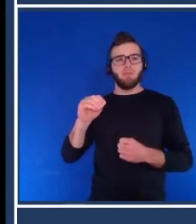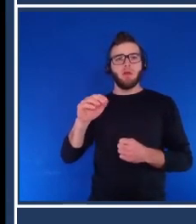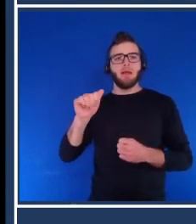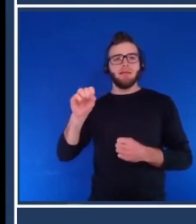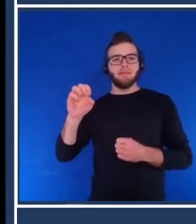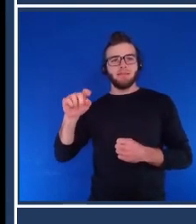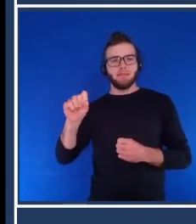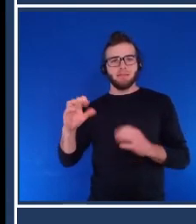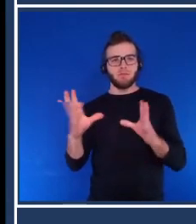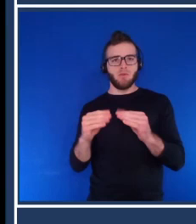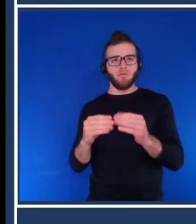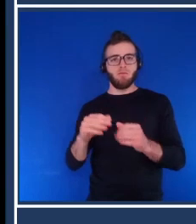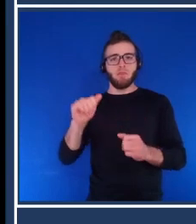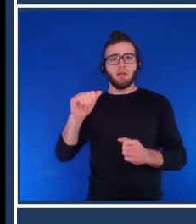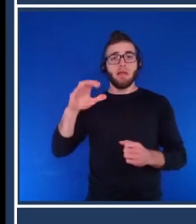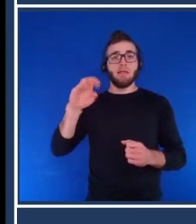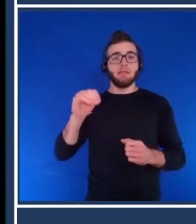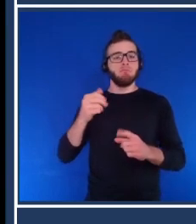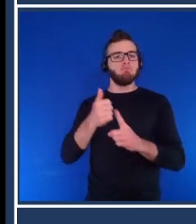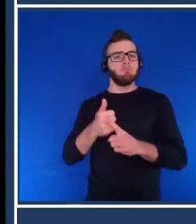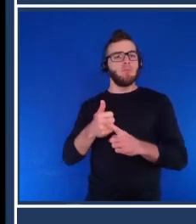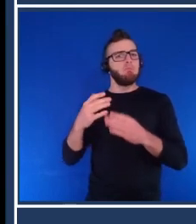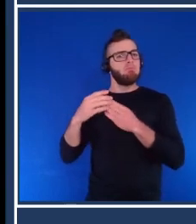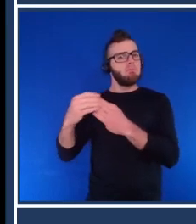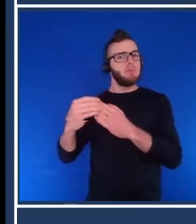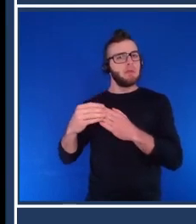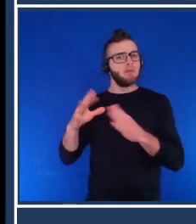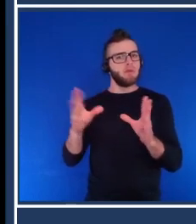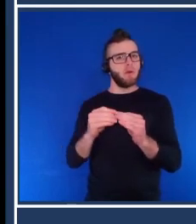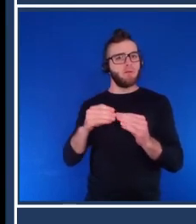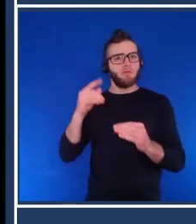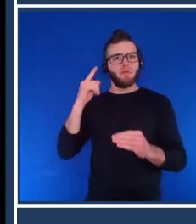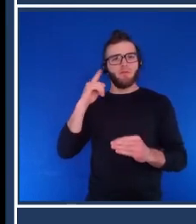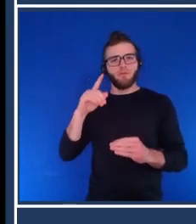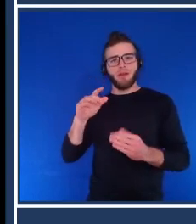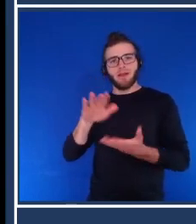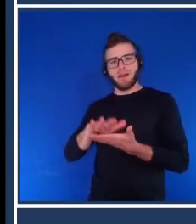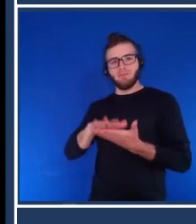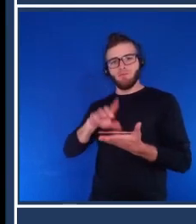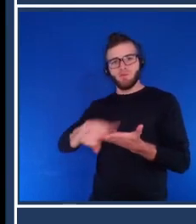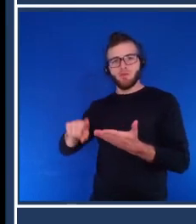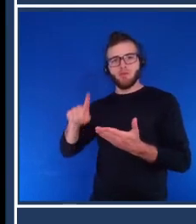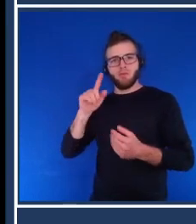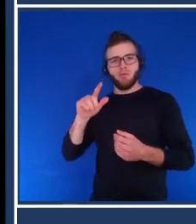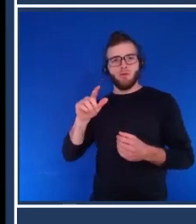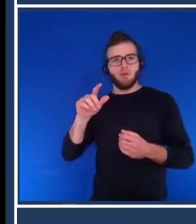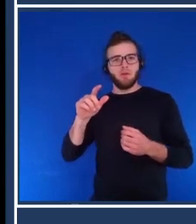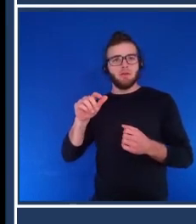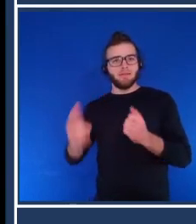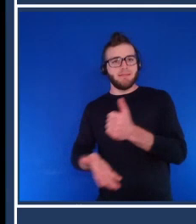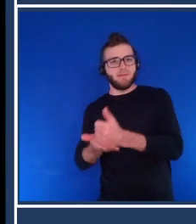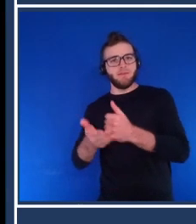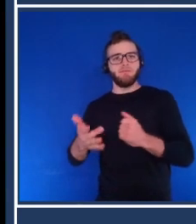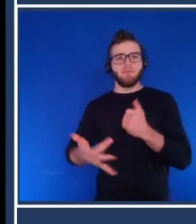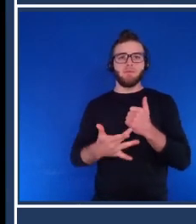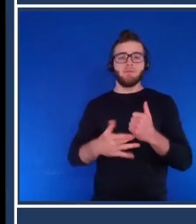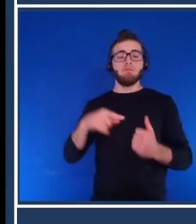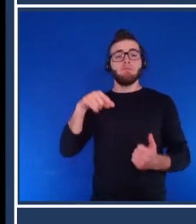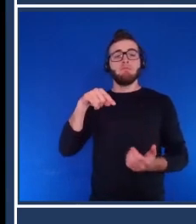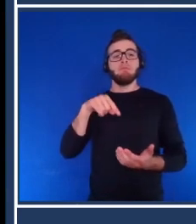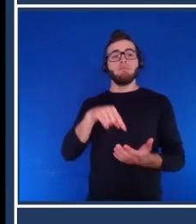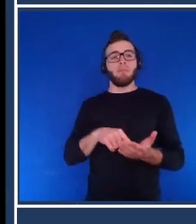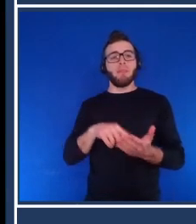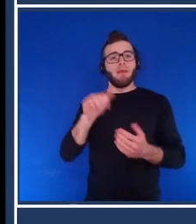leading conference on academic research in assistive technologies. This workshop was on the topic of AI fairness for people with